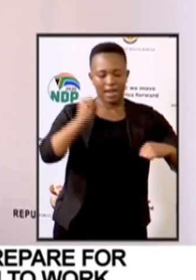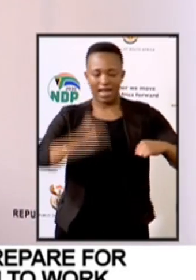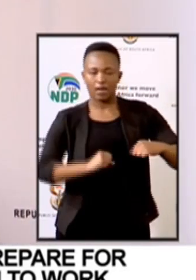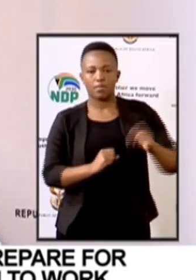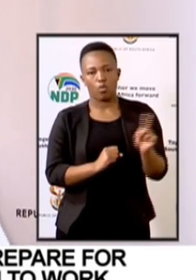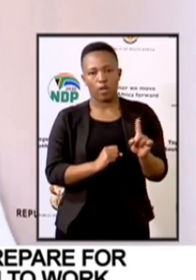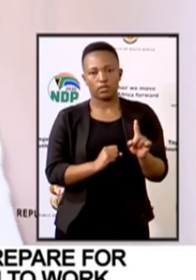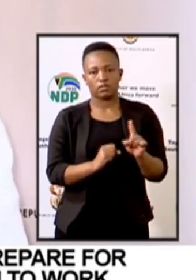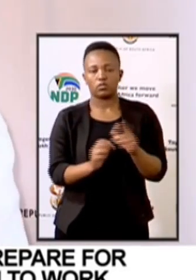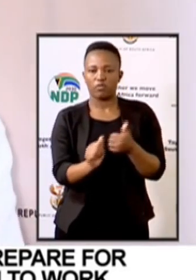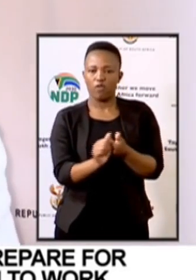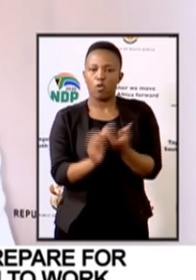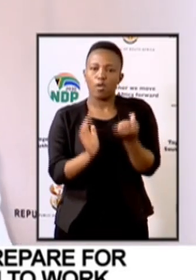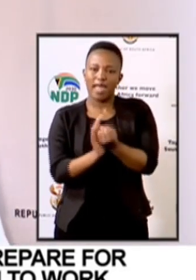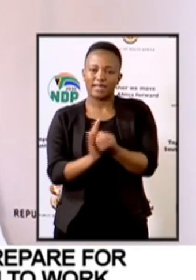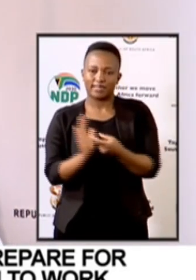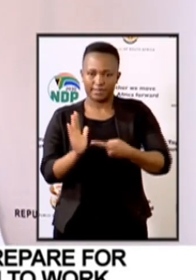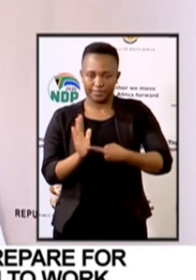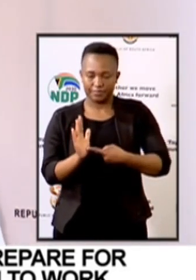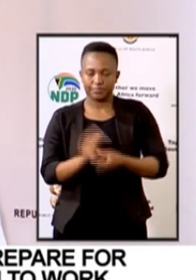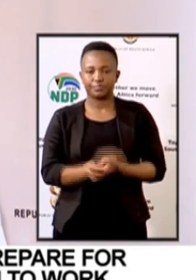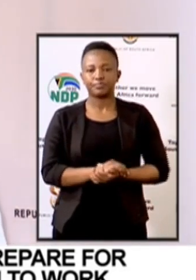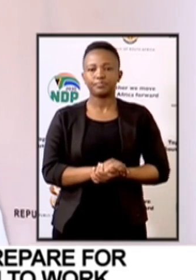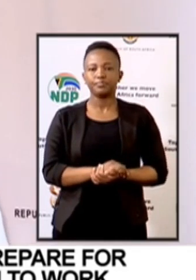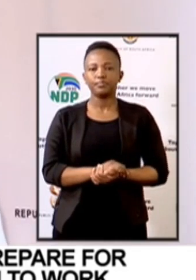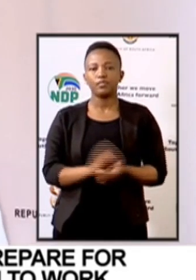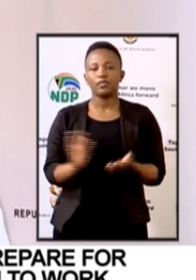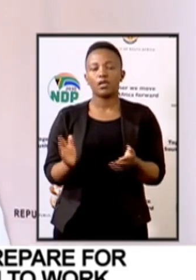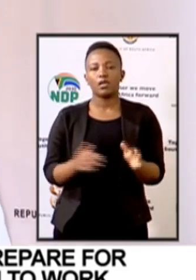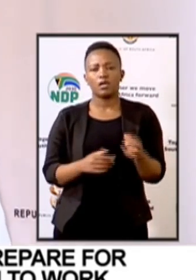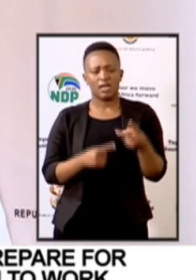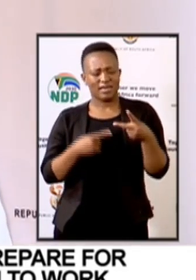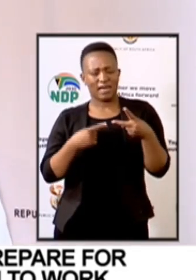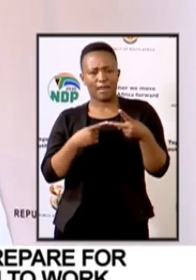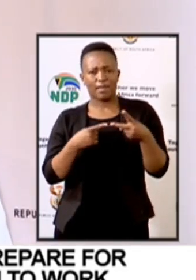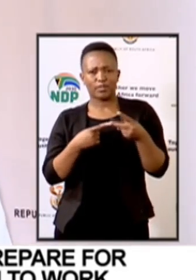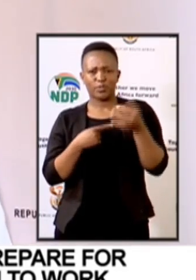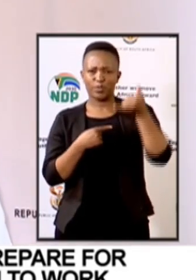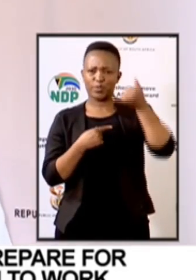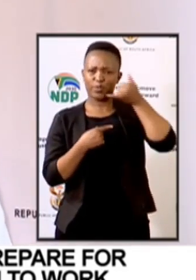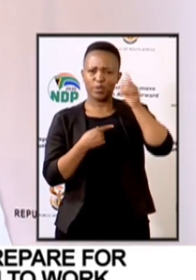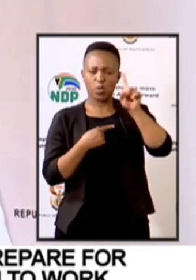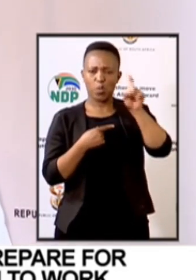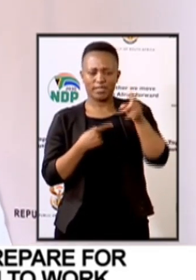Act. Number 2, if I heard the caller